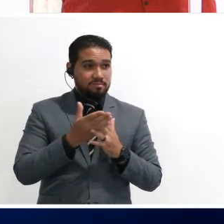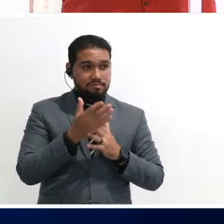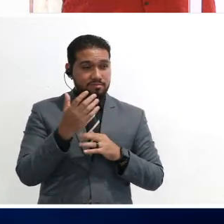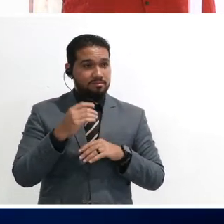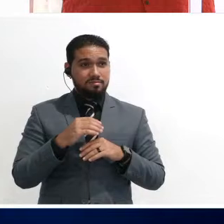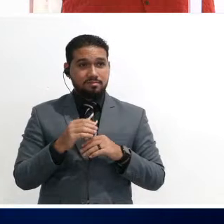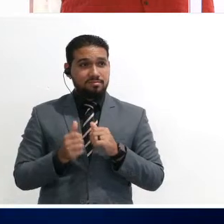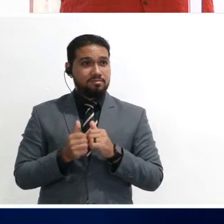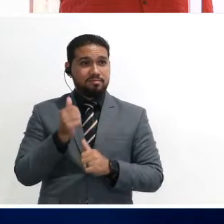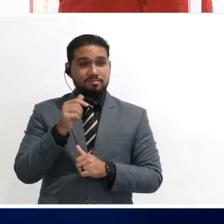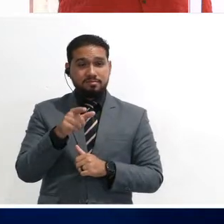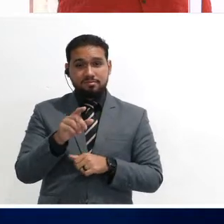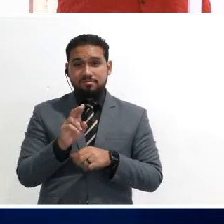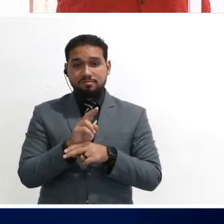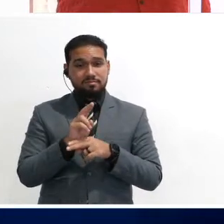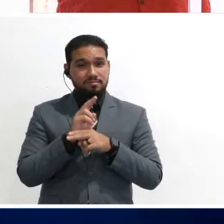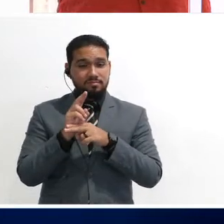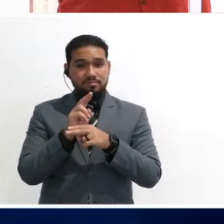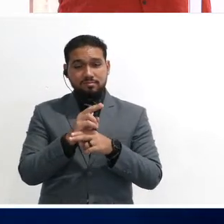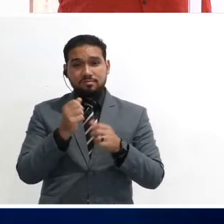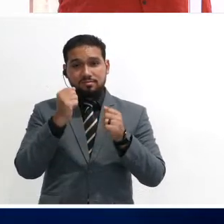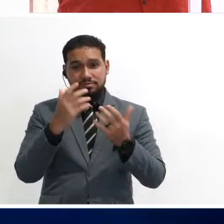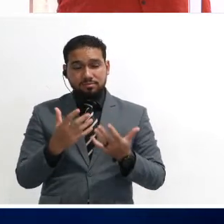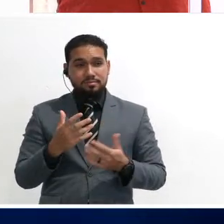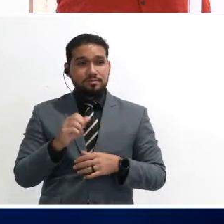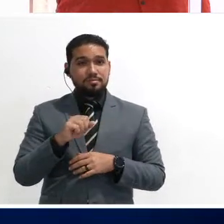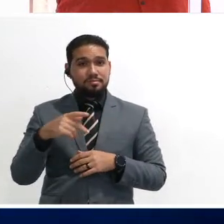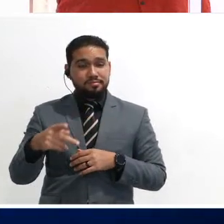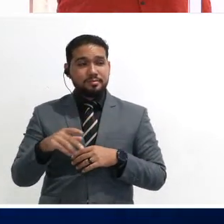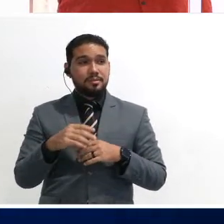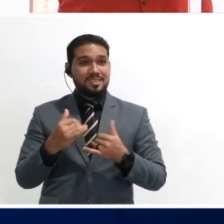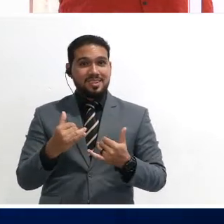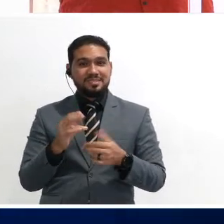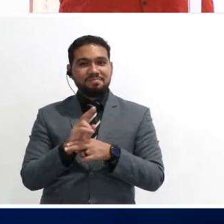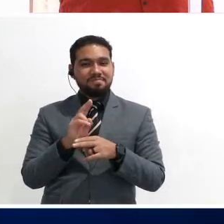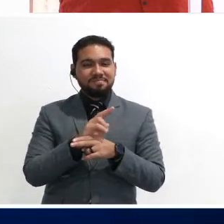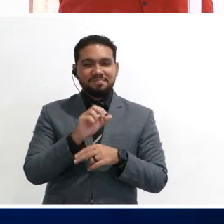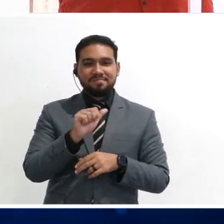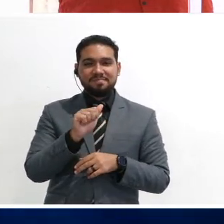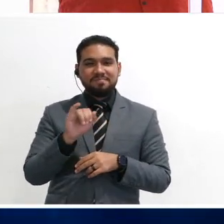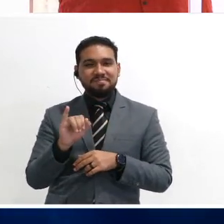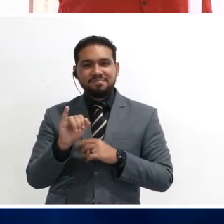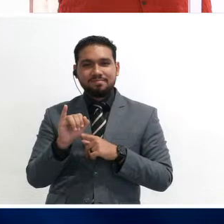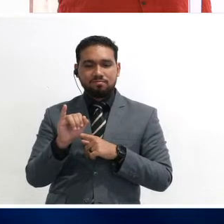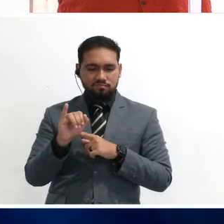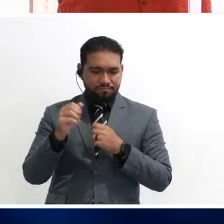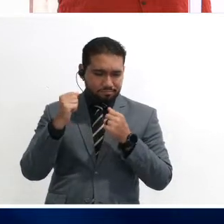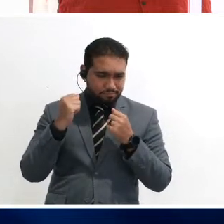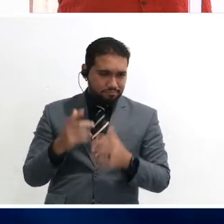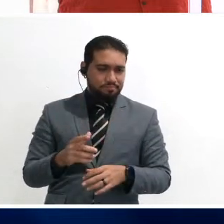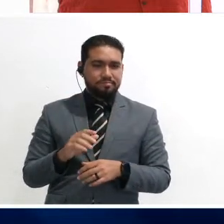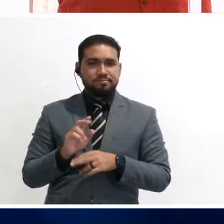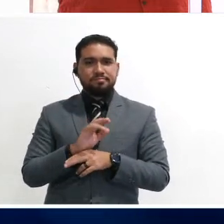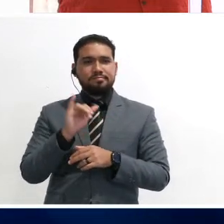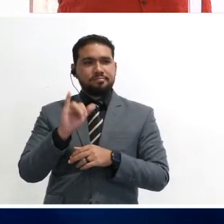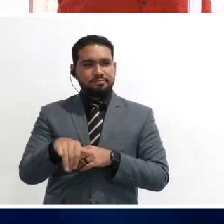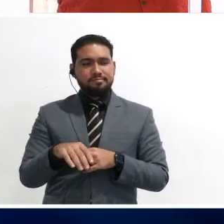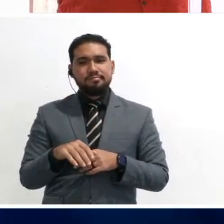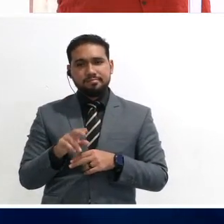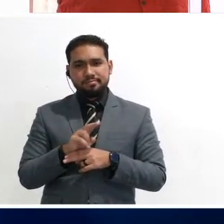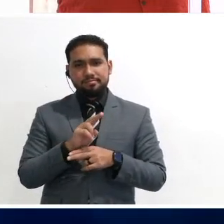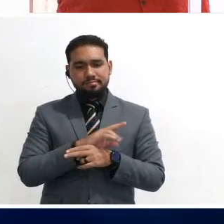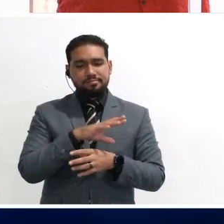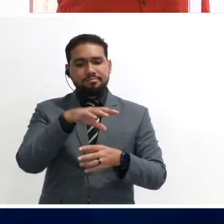today. And bridges are just starting to kind of enter that same realm. Again, the bridges are